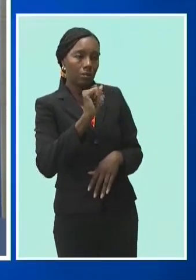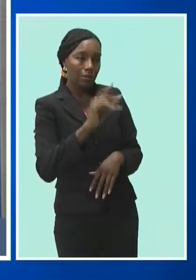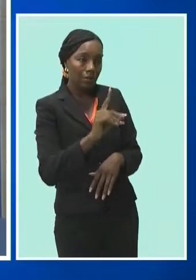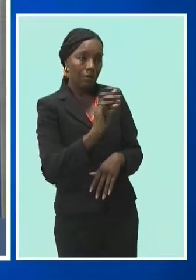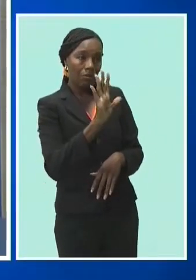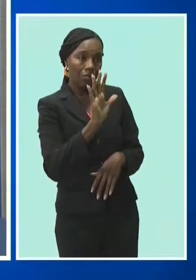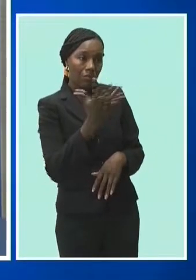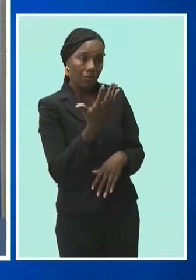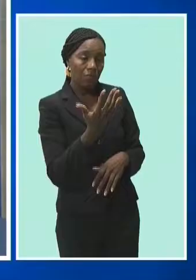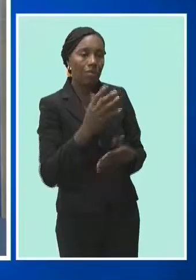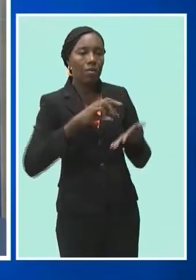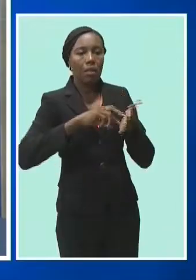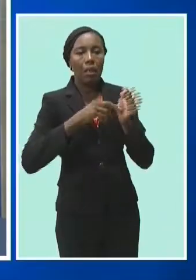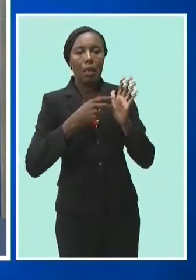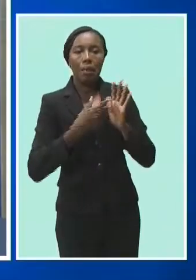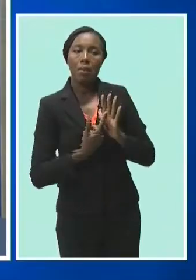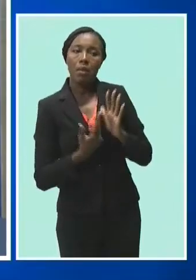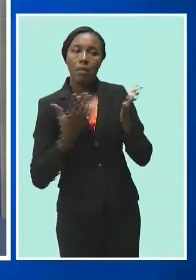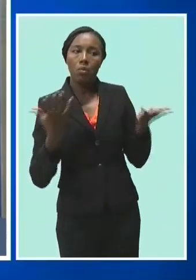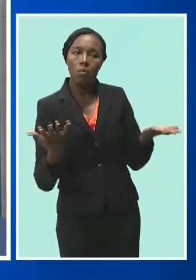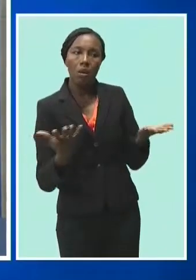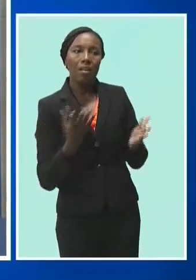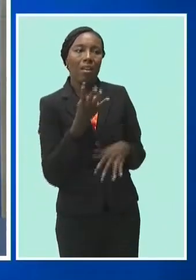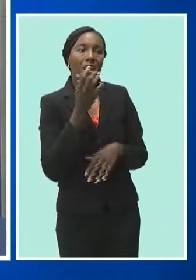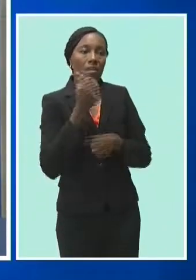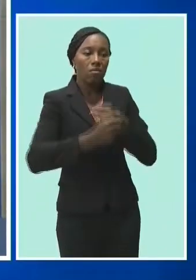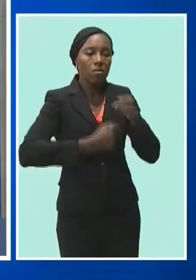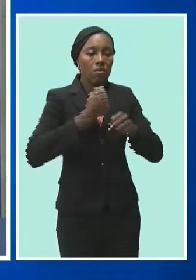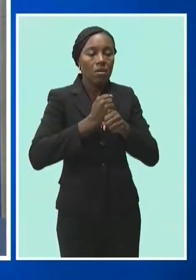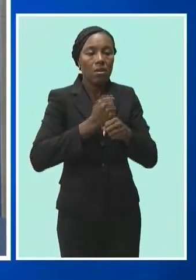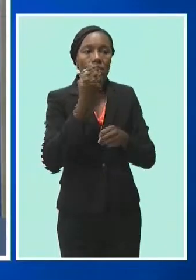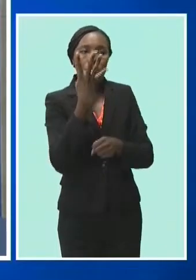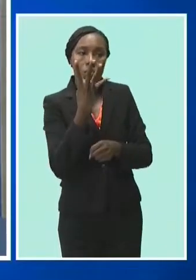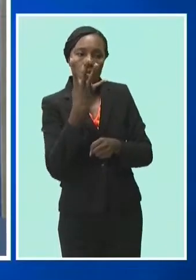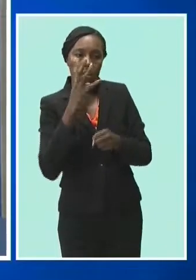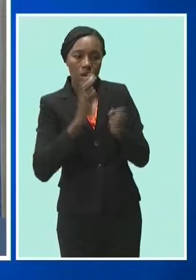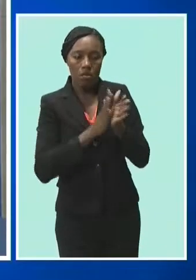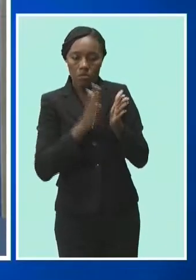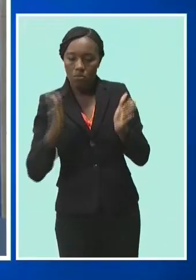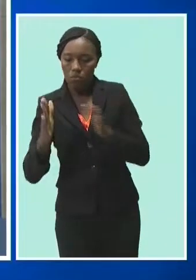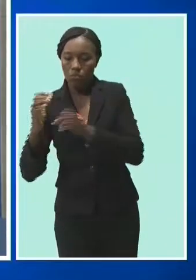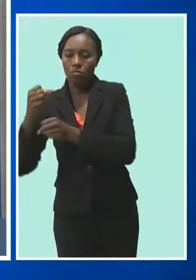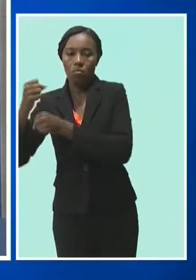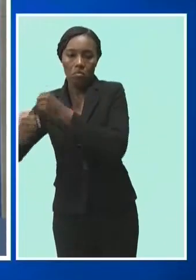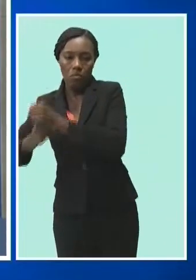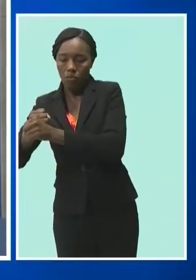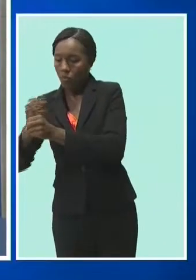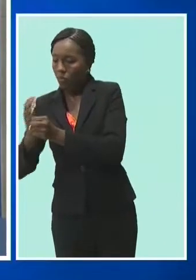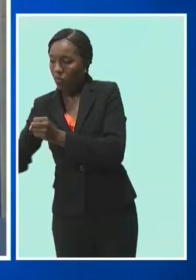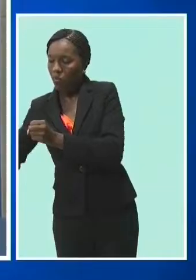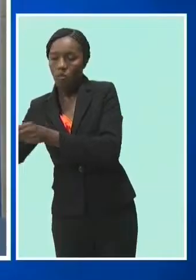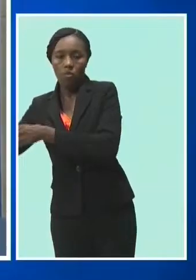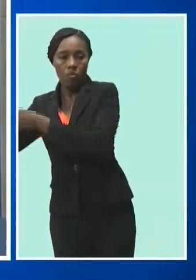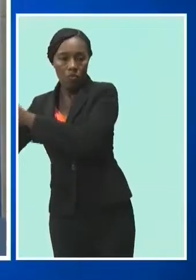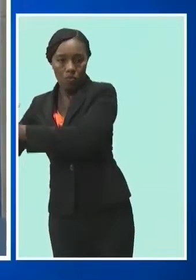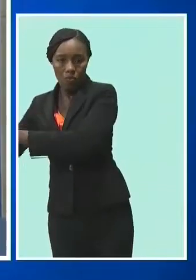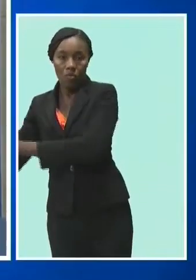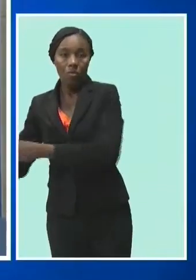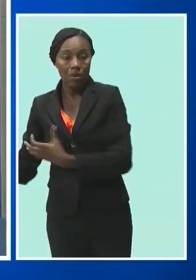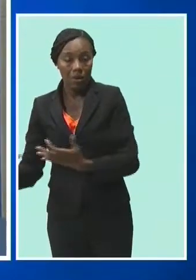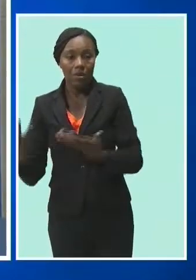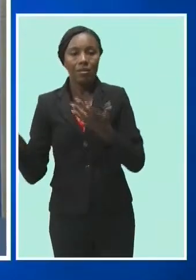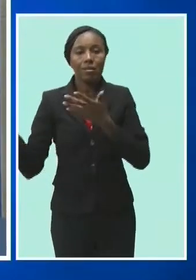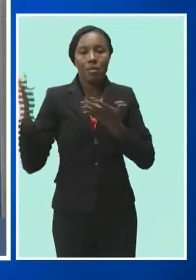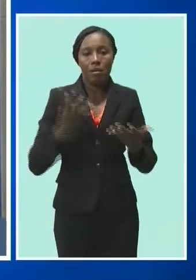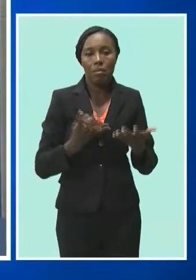the quadrangle. UNCTAD is the United Nations Conference on Trade and Development, and this will be the 15th